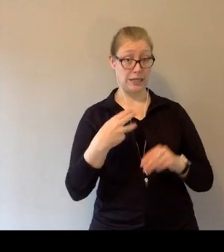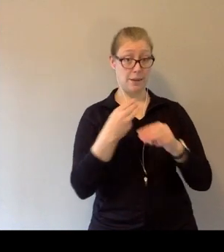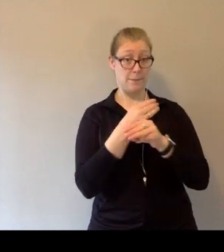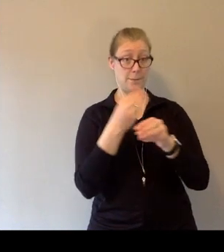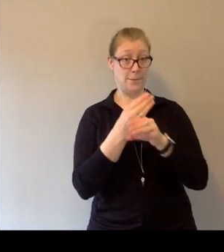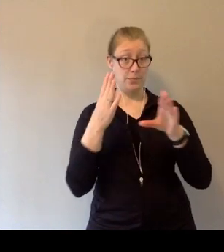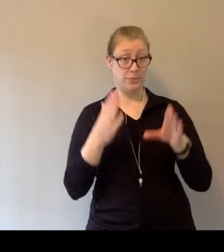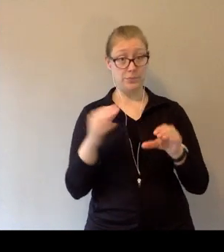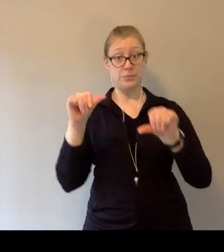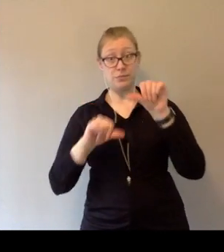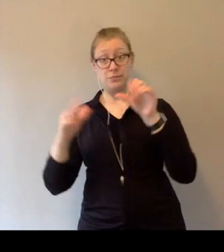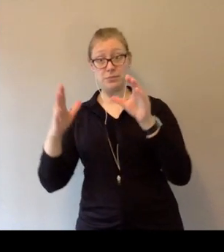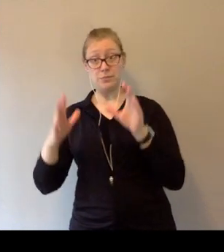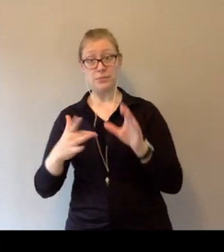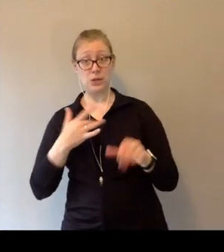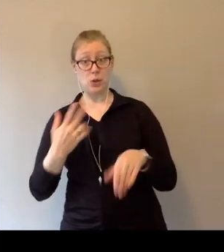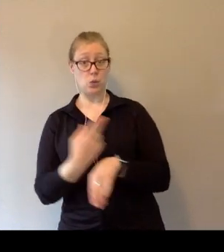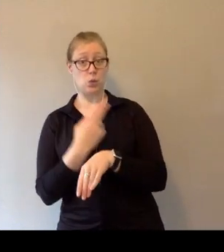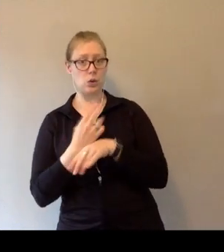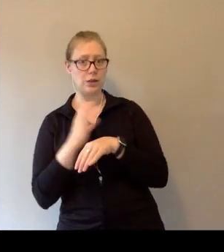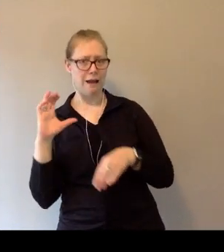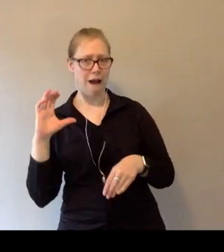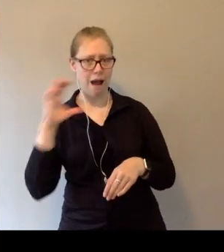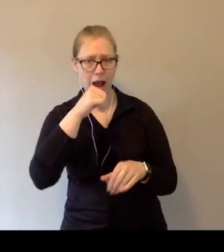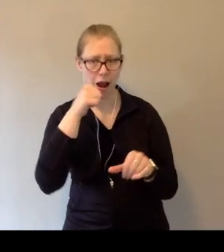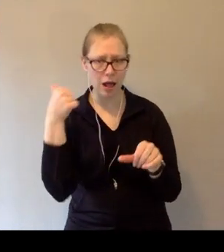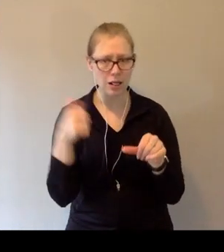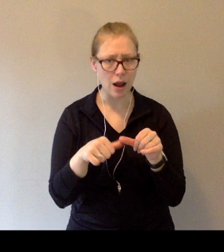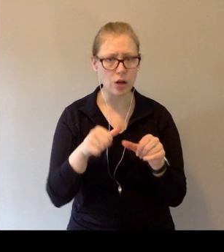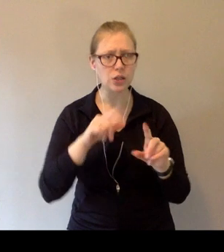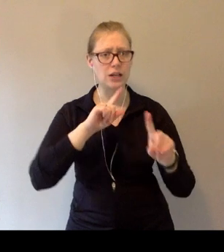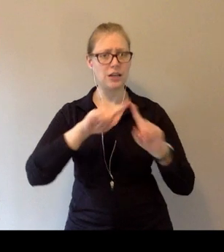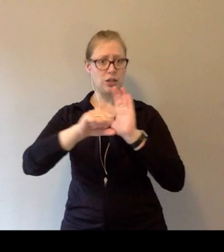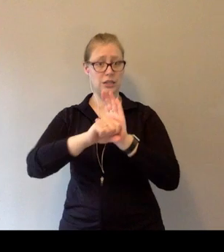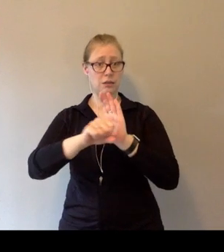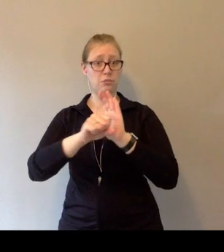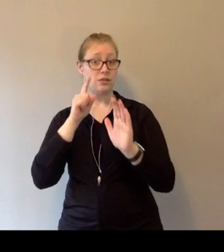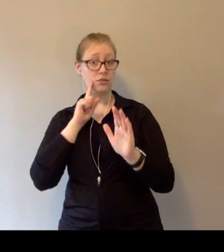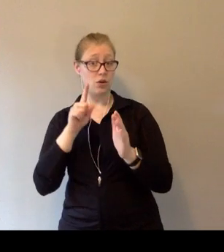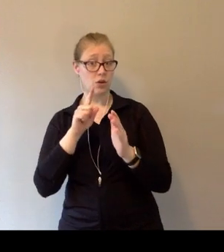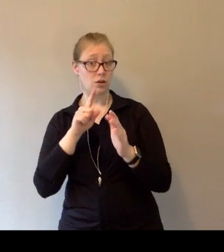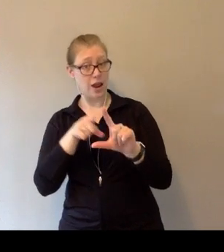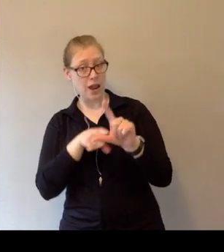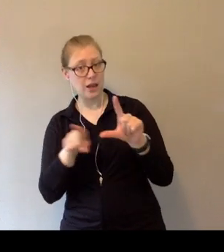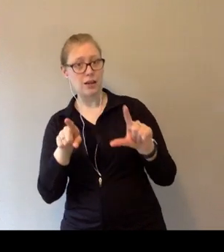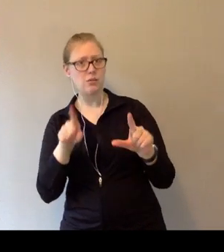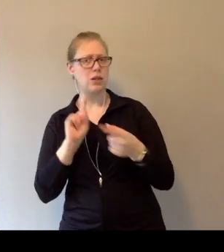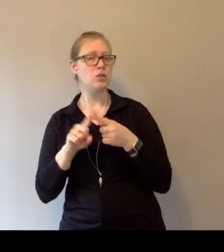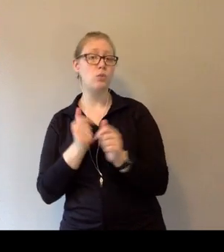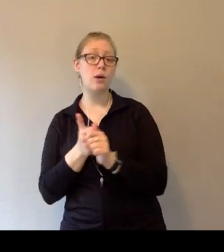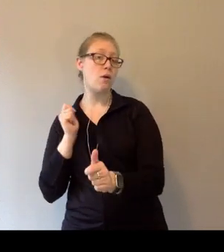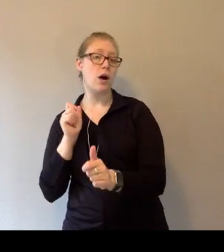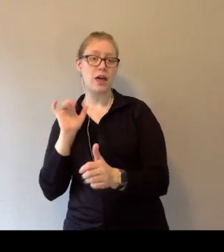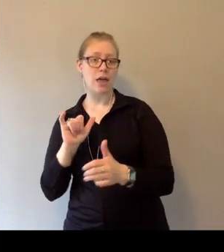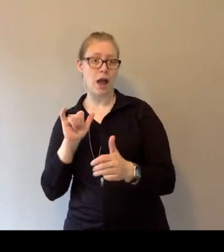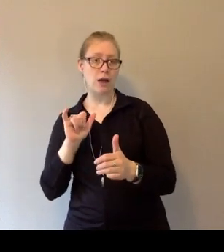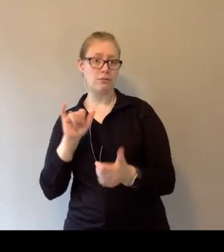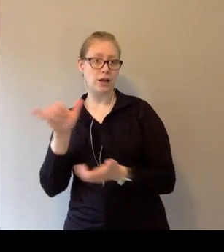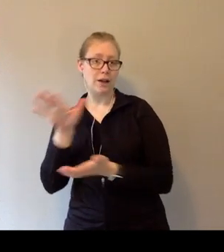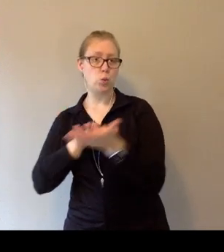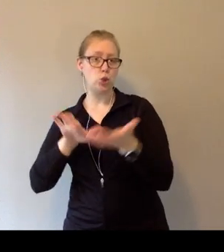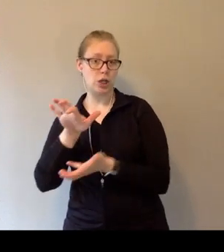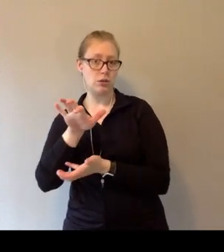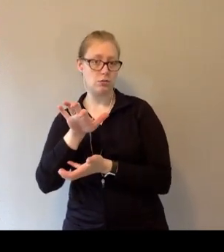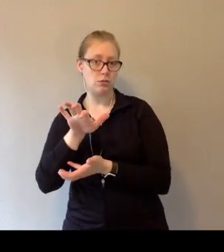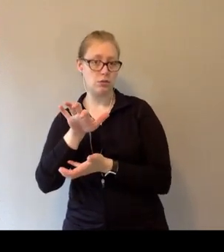and scientists use strange letters, different symbols for things like angles, is to just avoid that. And so one